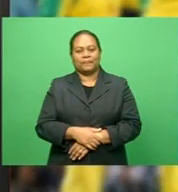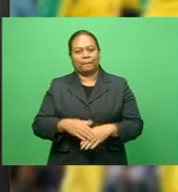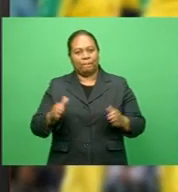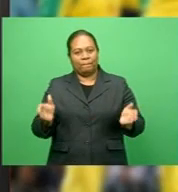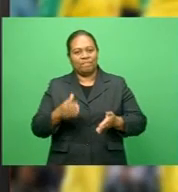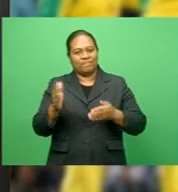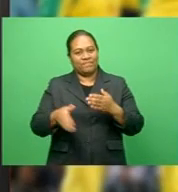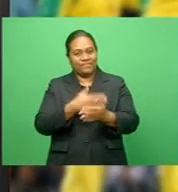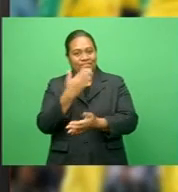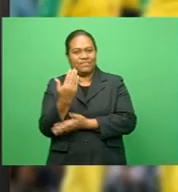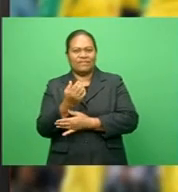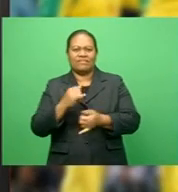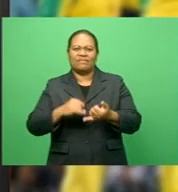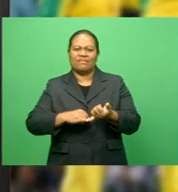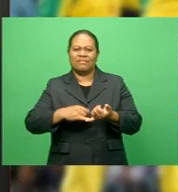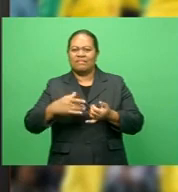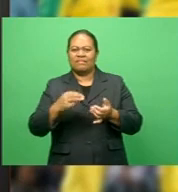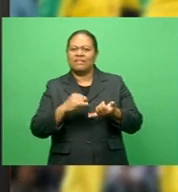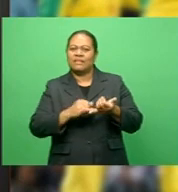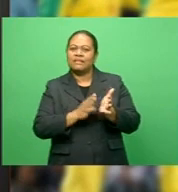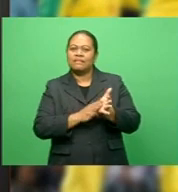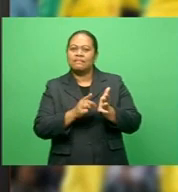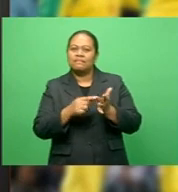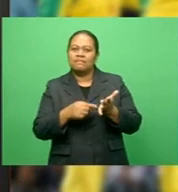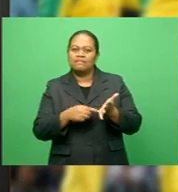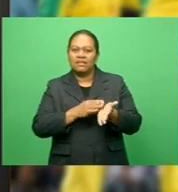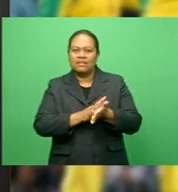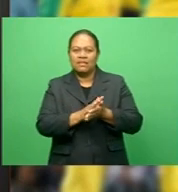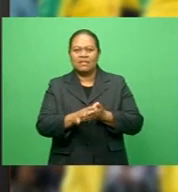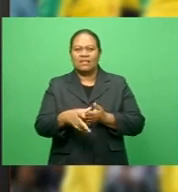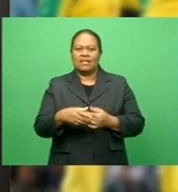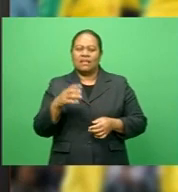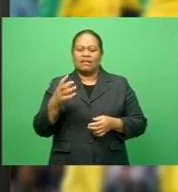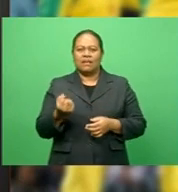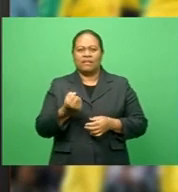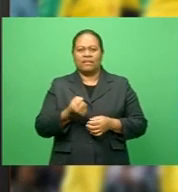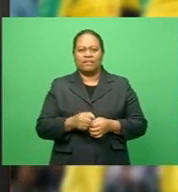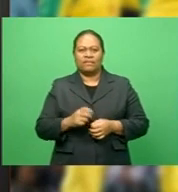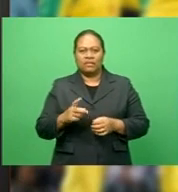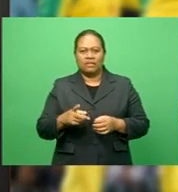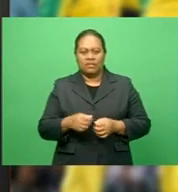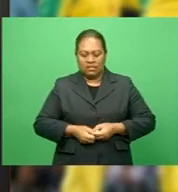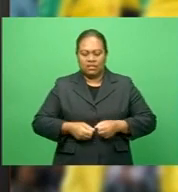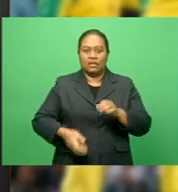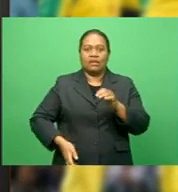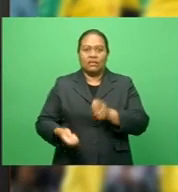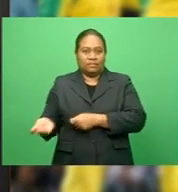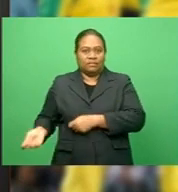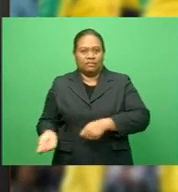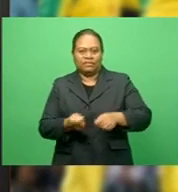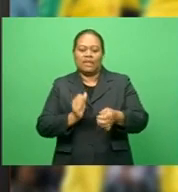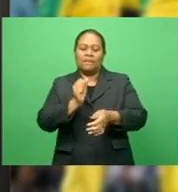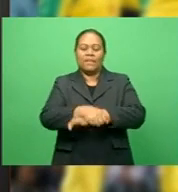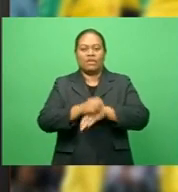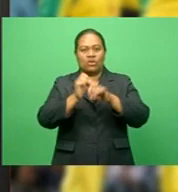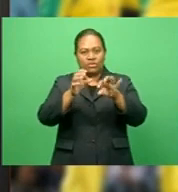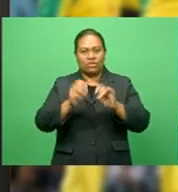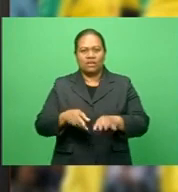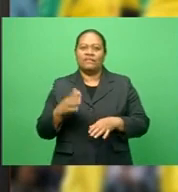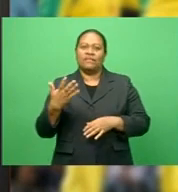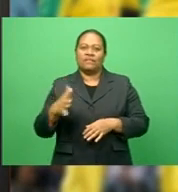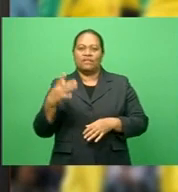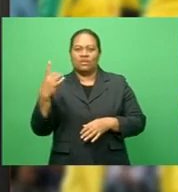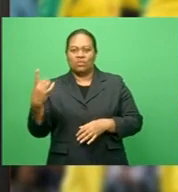In play of the day, Steve Smith scoring his second century in as many games as Australia beat India by 51 runs in